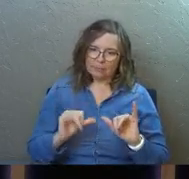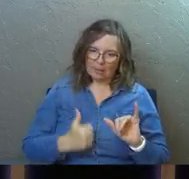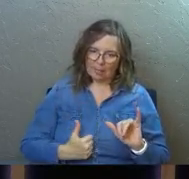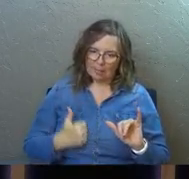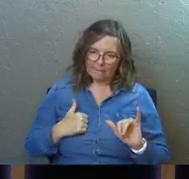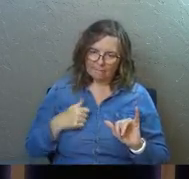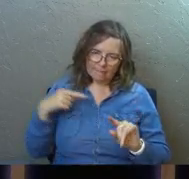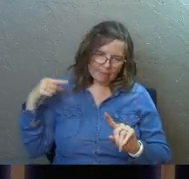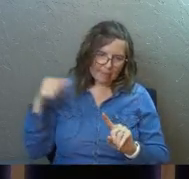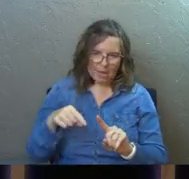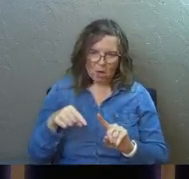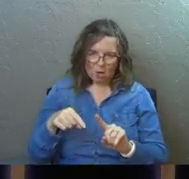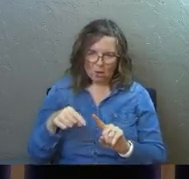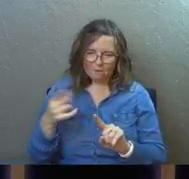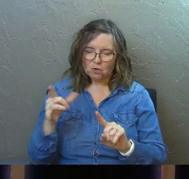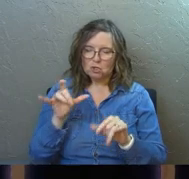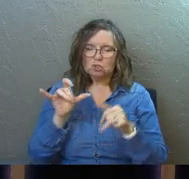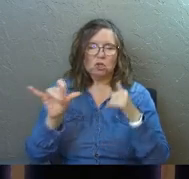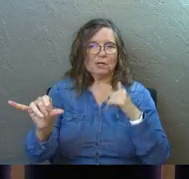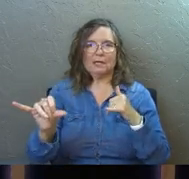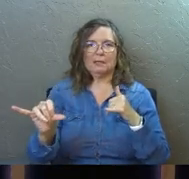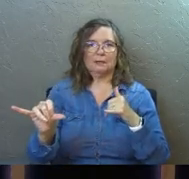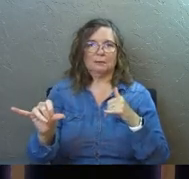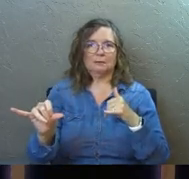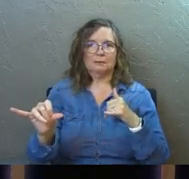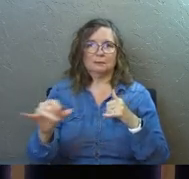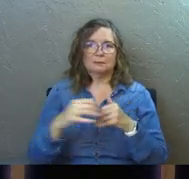the tabernacle for eternity.